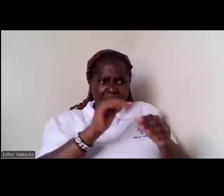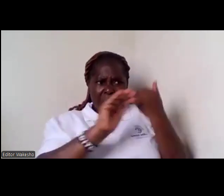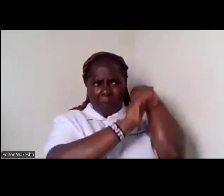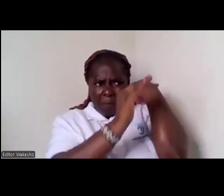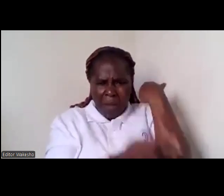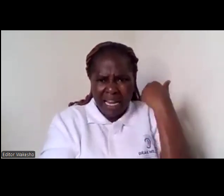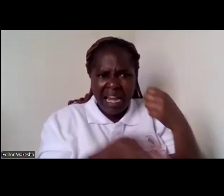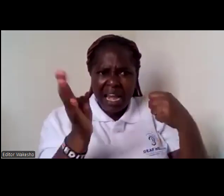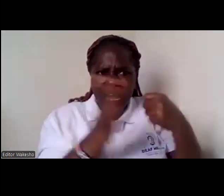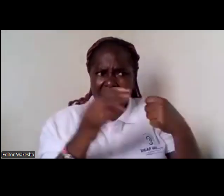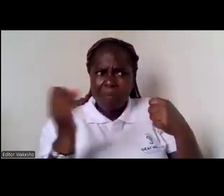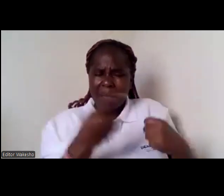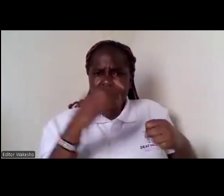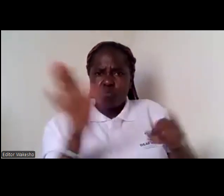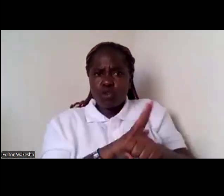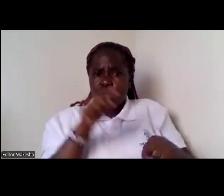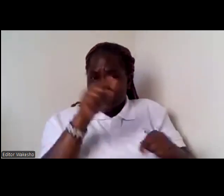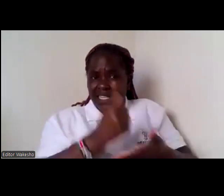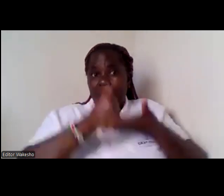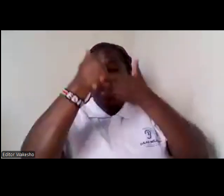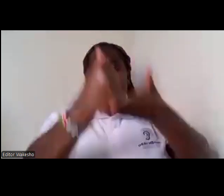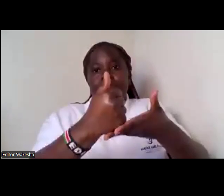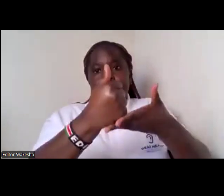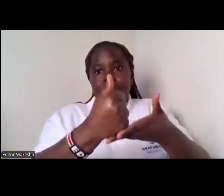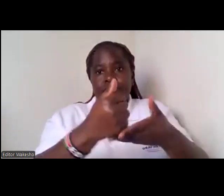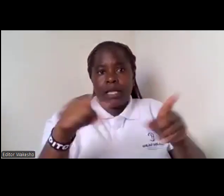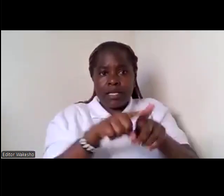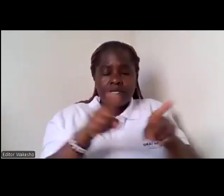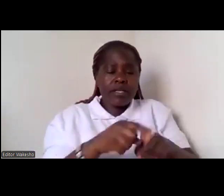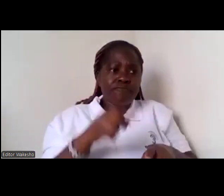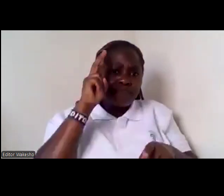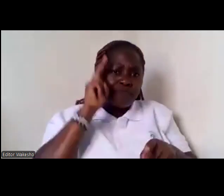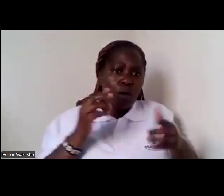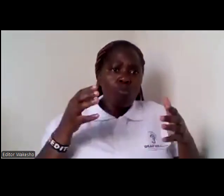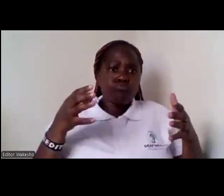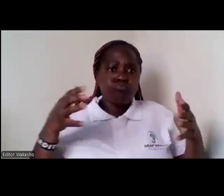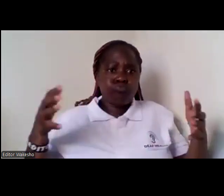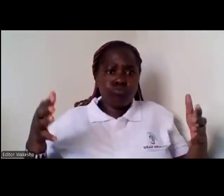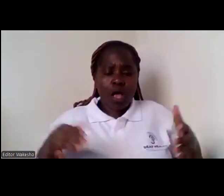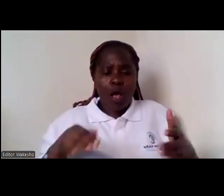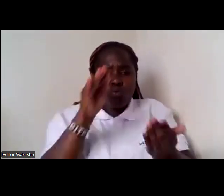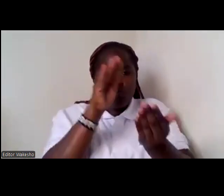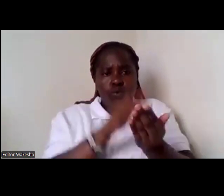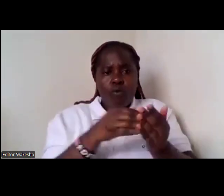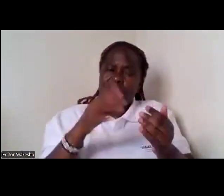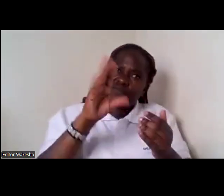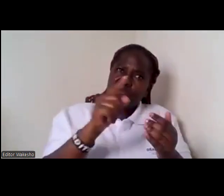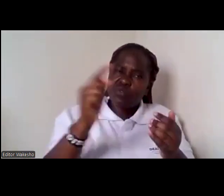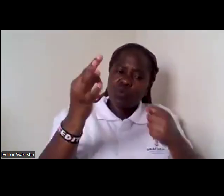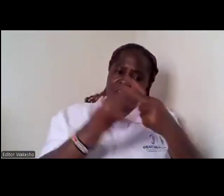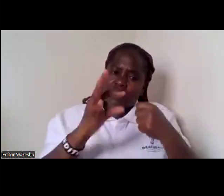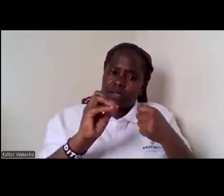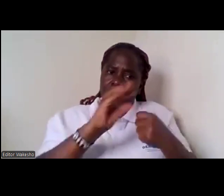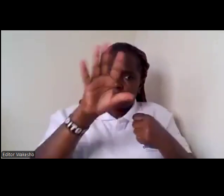It's also known to reduce the risk of pelvic inflammatory disease by 50 to 80%.